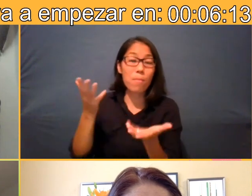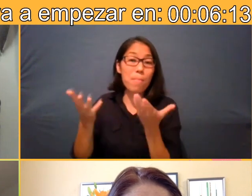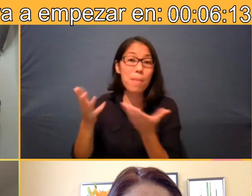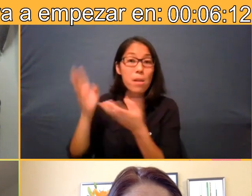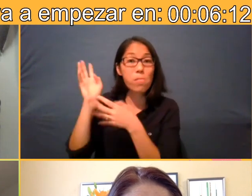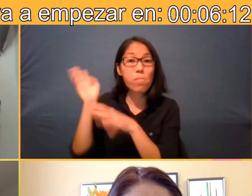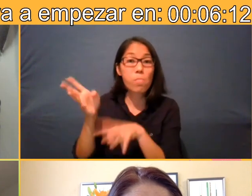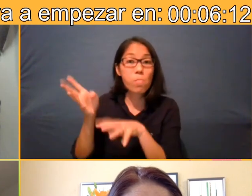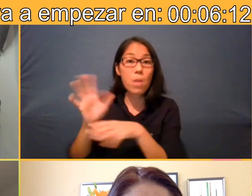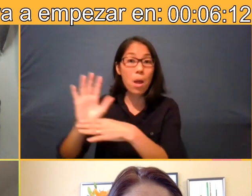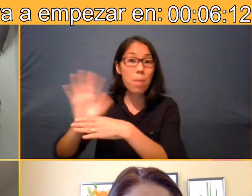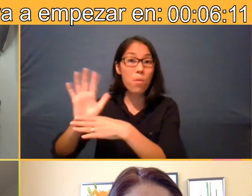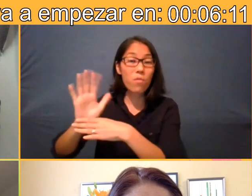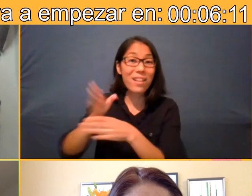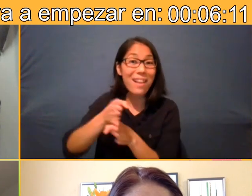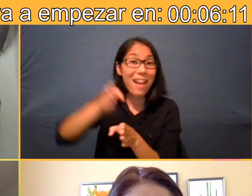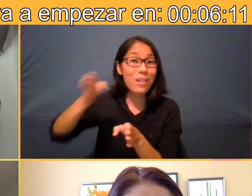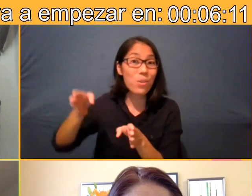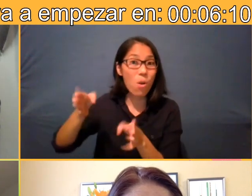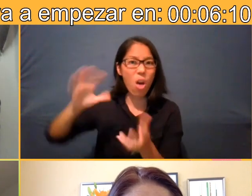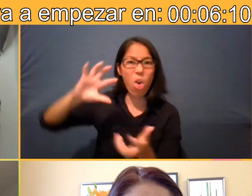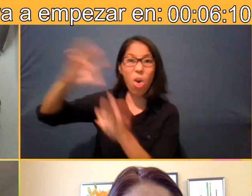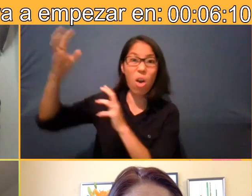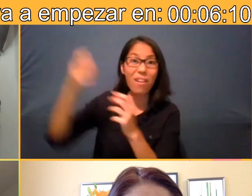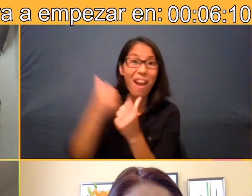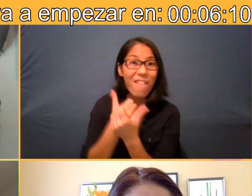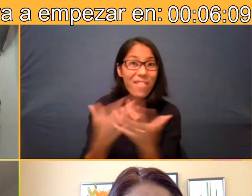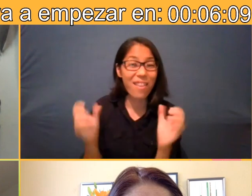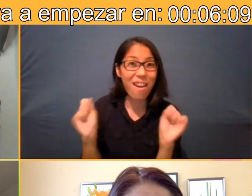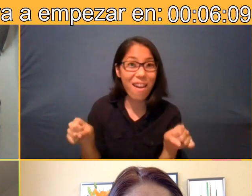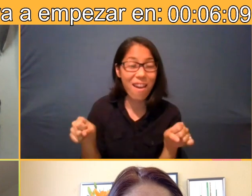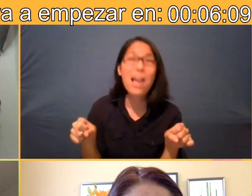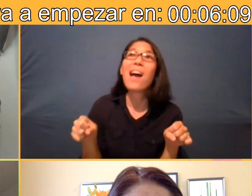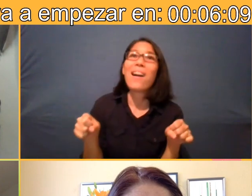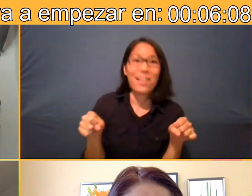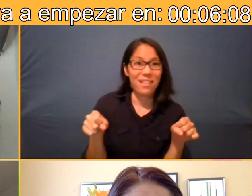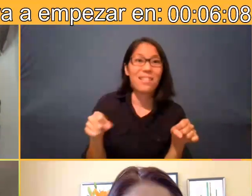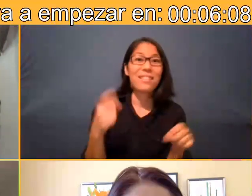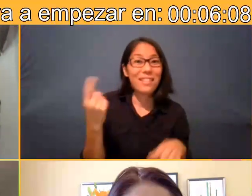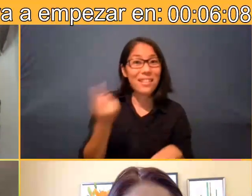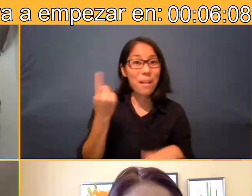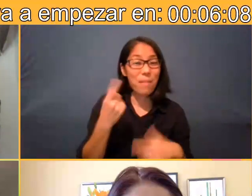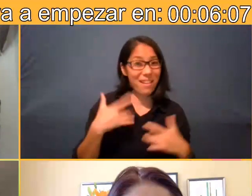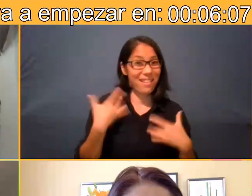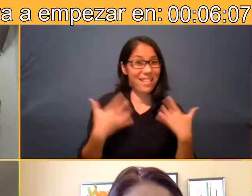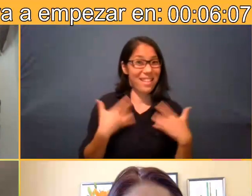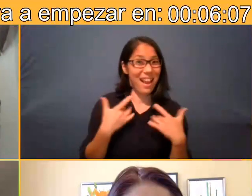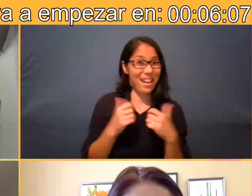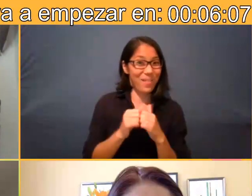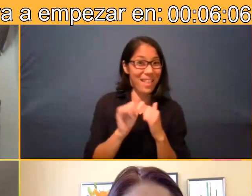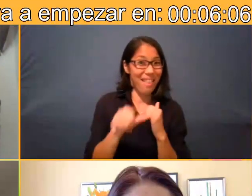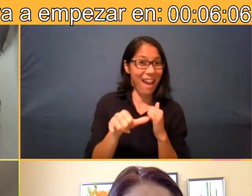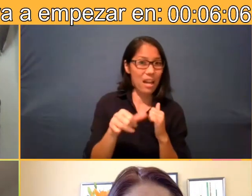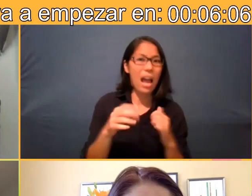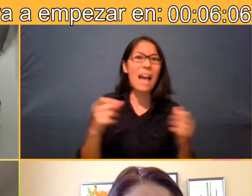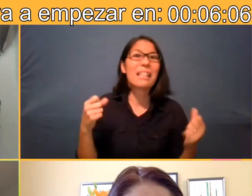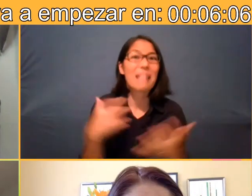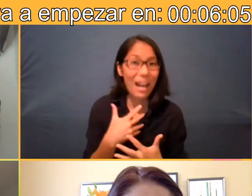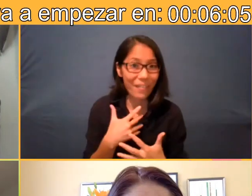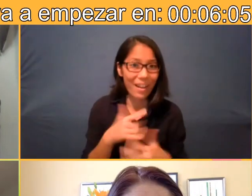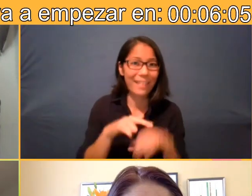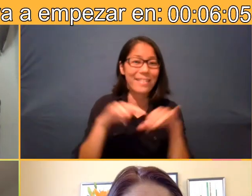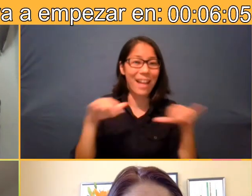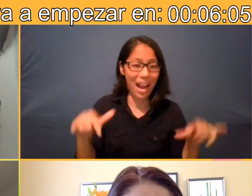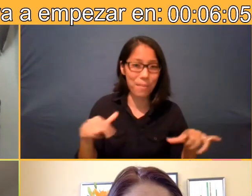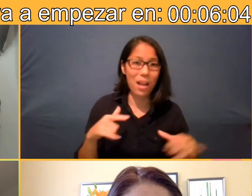it could throw everything off. And there's something exciting in that and terrifying in that. And it makes you really